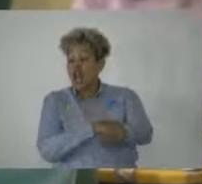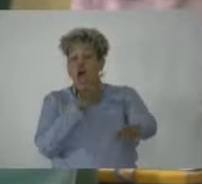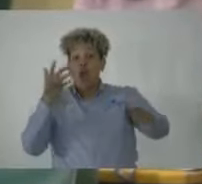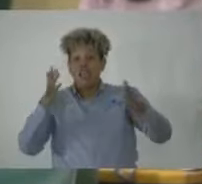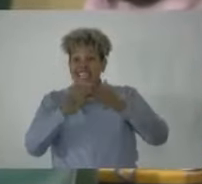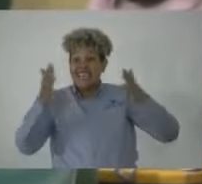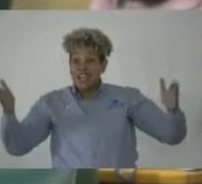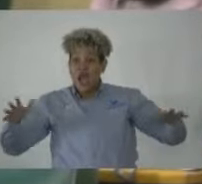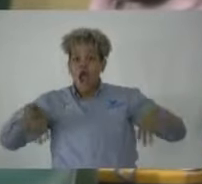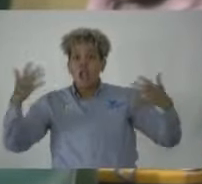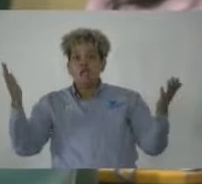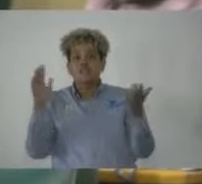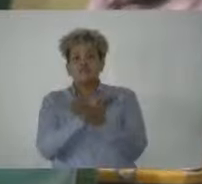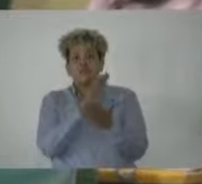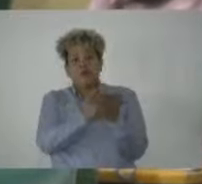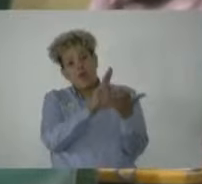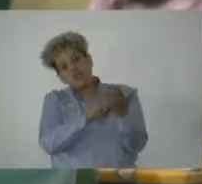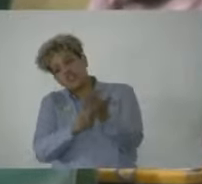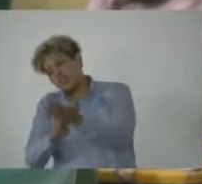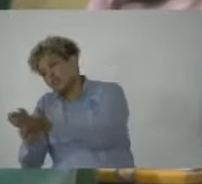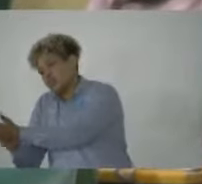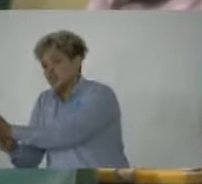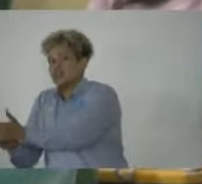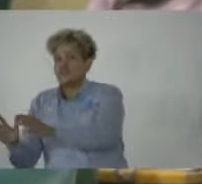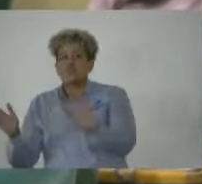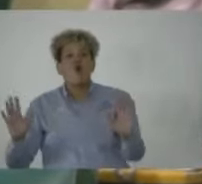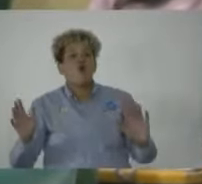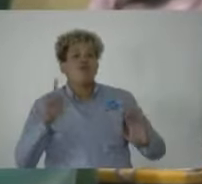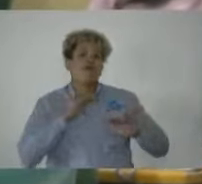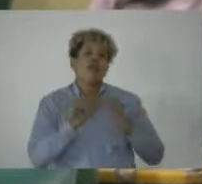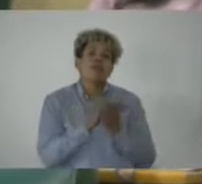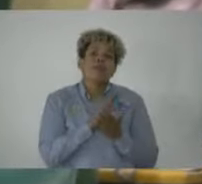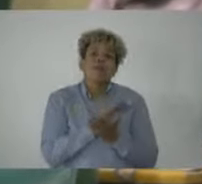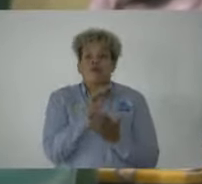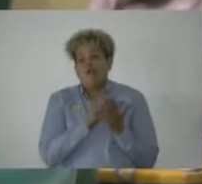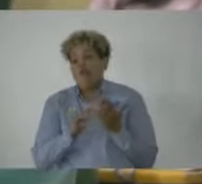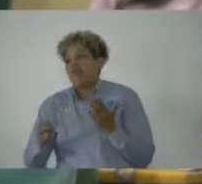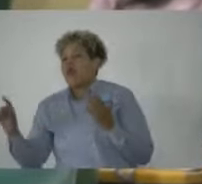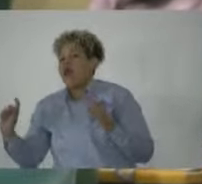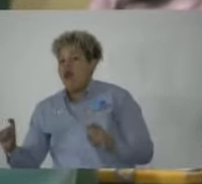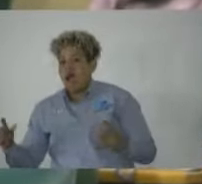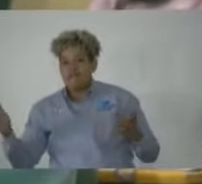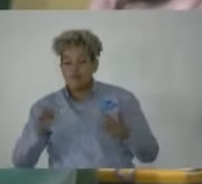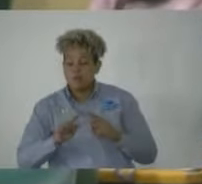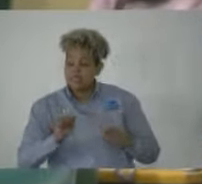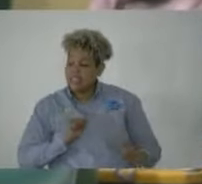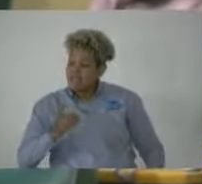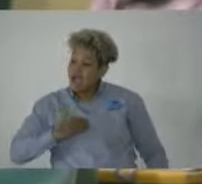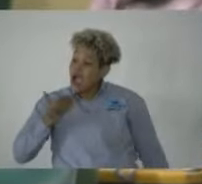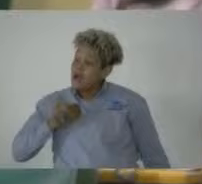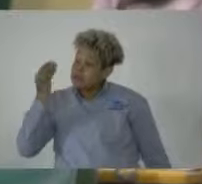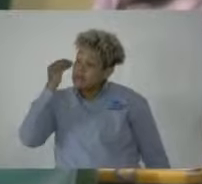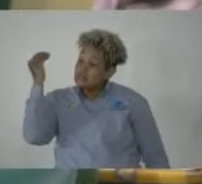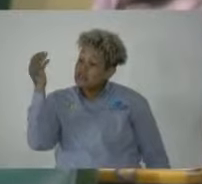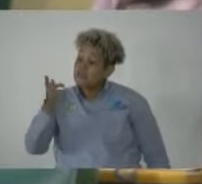lot of paperwork that has to be done, which I won't get into. But I am pleased, Madam Speaker, to update this